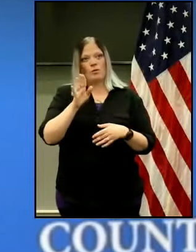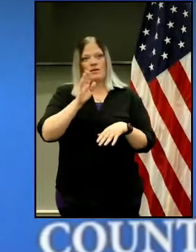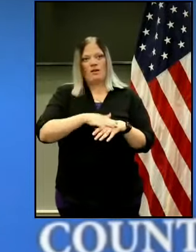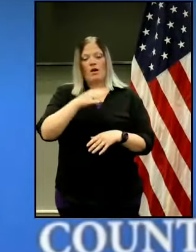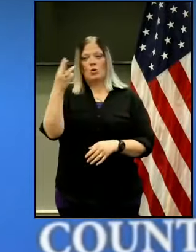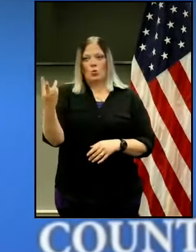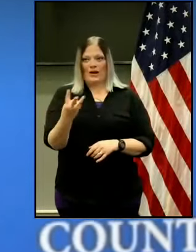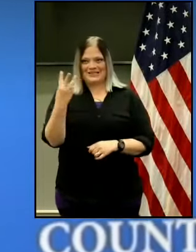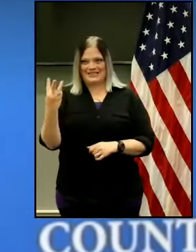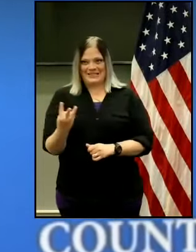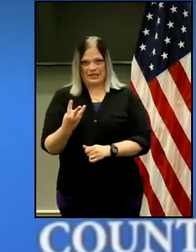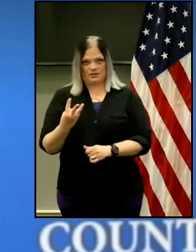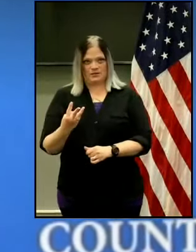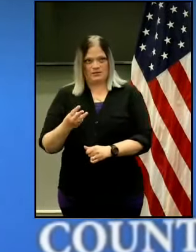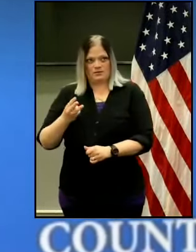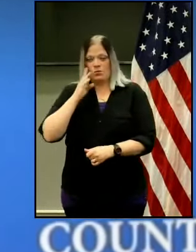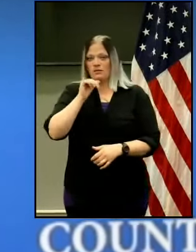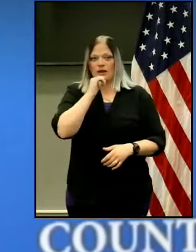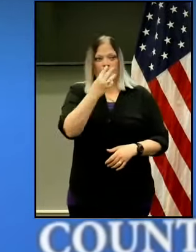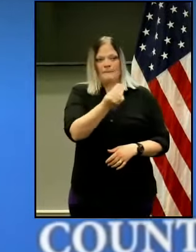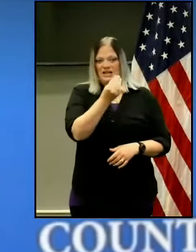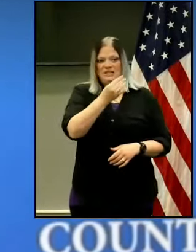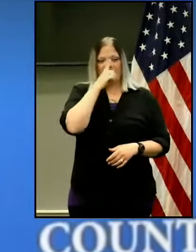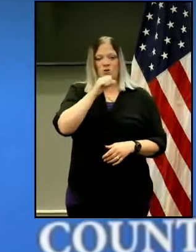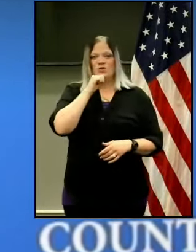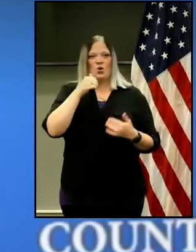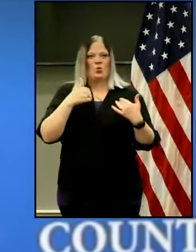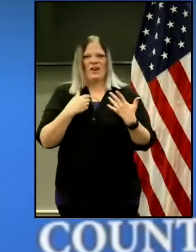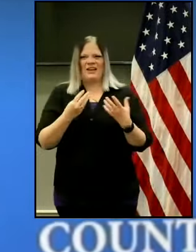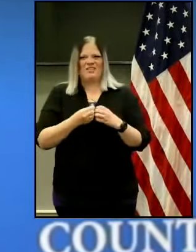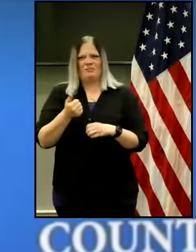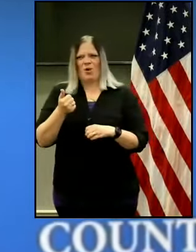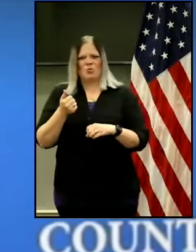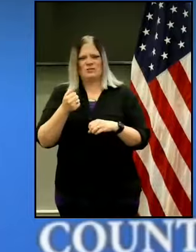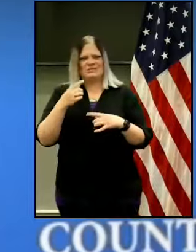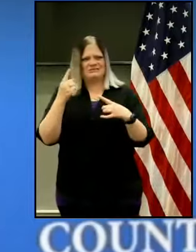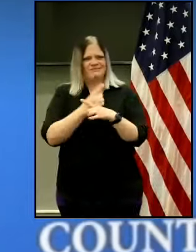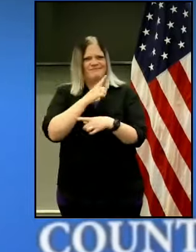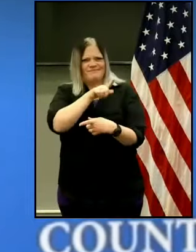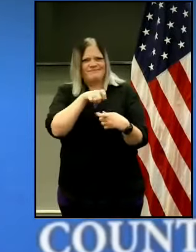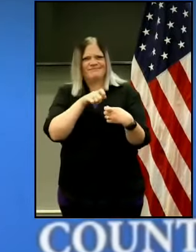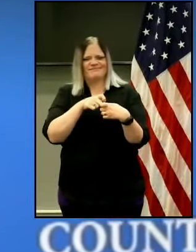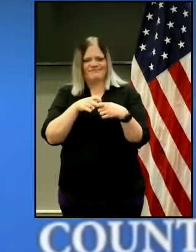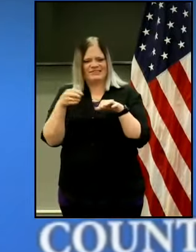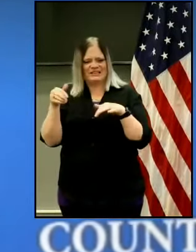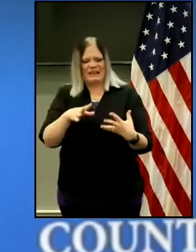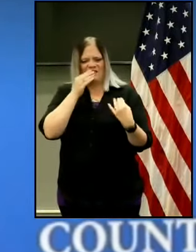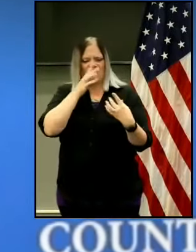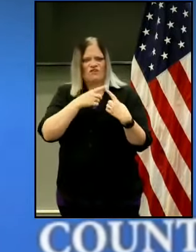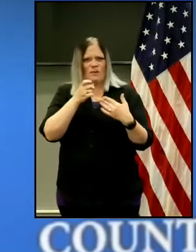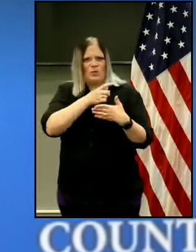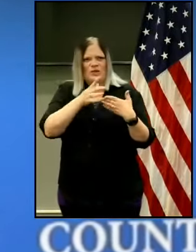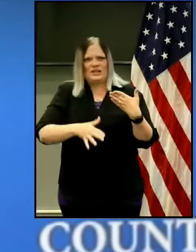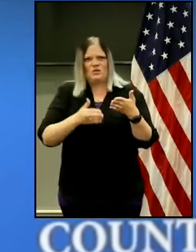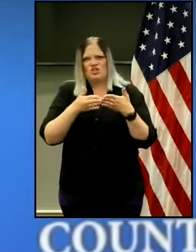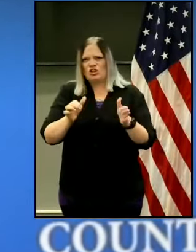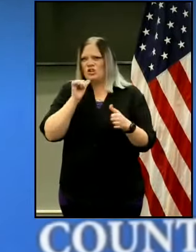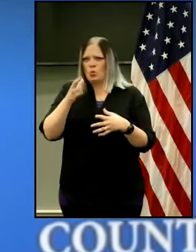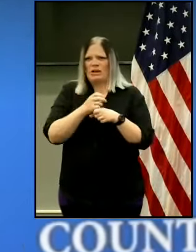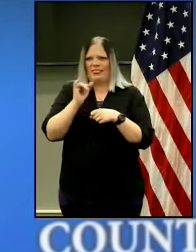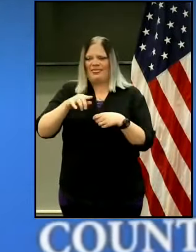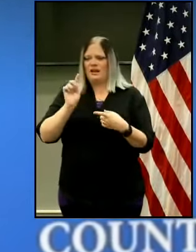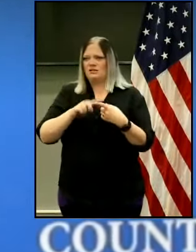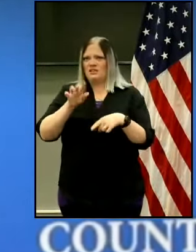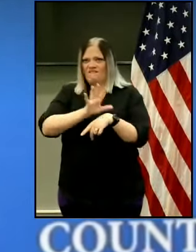Wednesdays. It will not be Mondays because we don't have the most accurate death and mortality data for over the weekend, and we generally don't get that until around 5